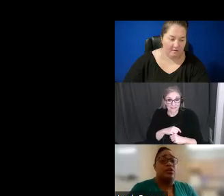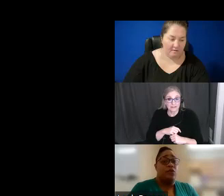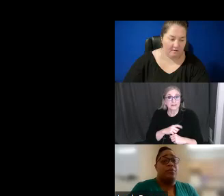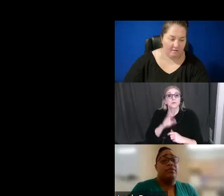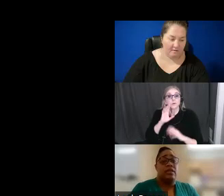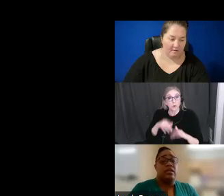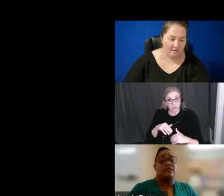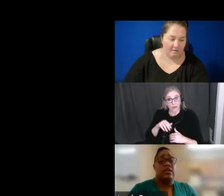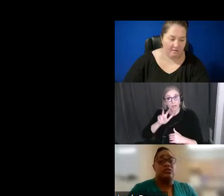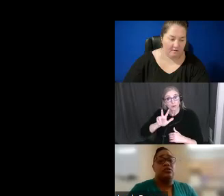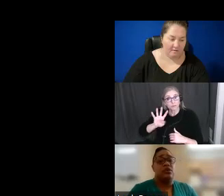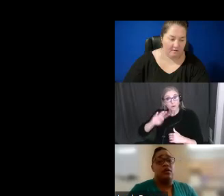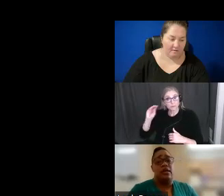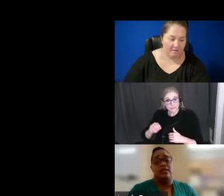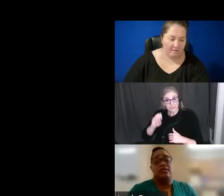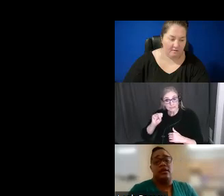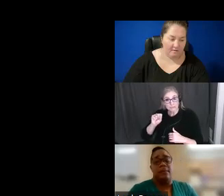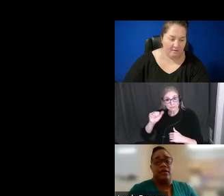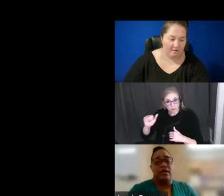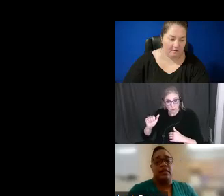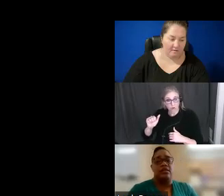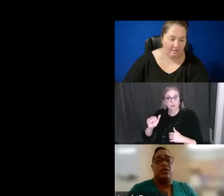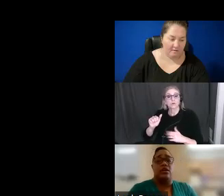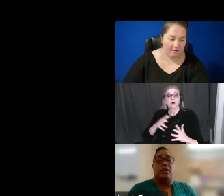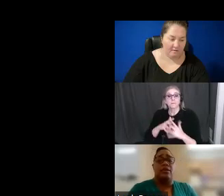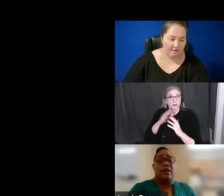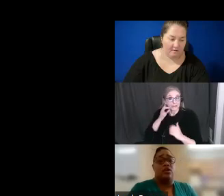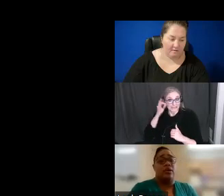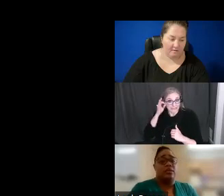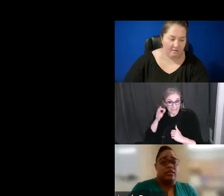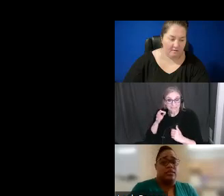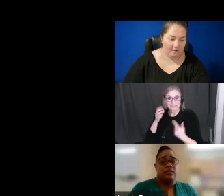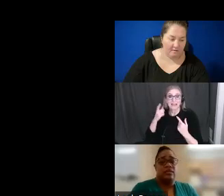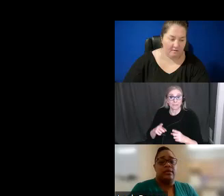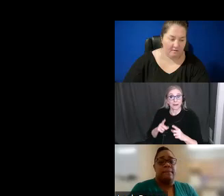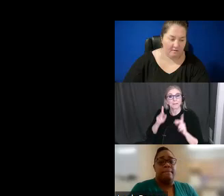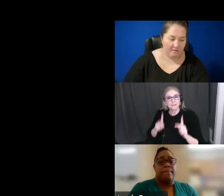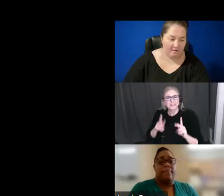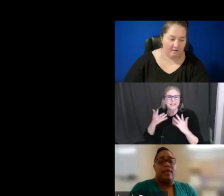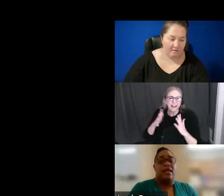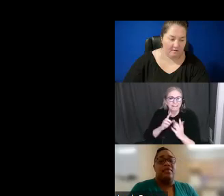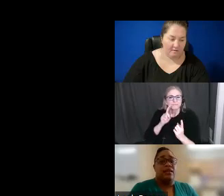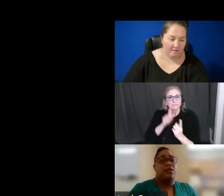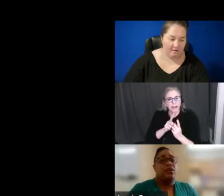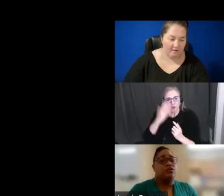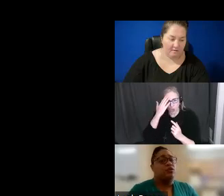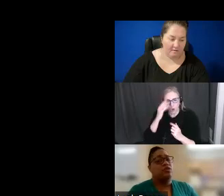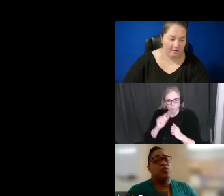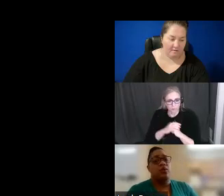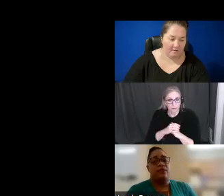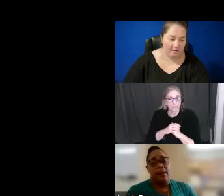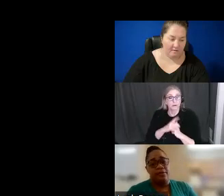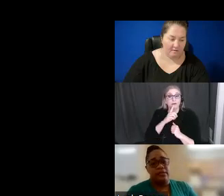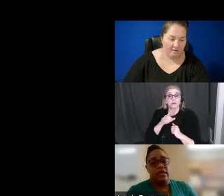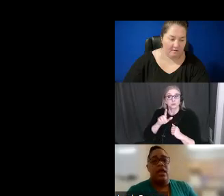that 34% of sexual assault against American Indians are committed by an acquaintance. And then we also know